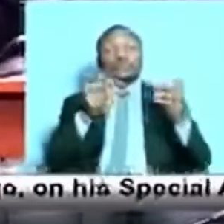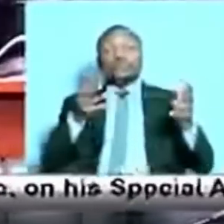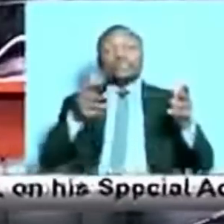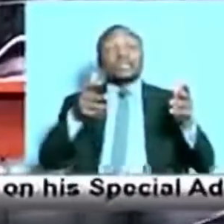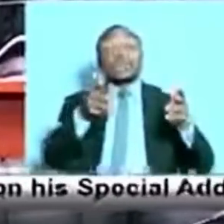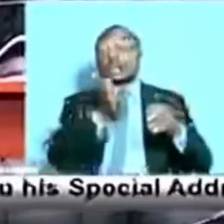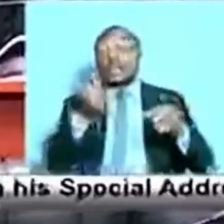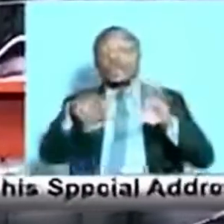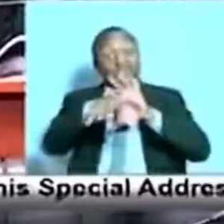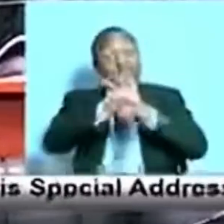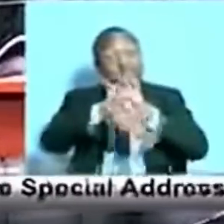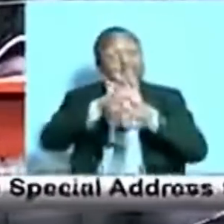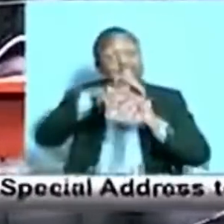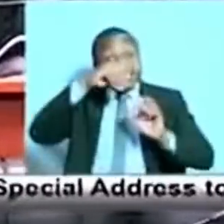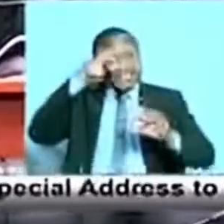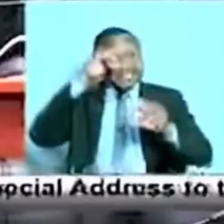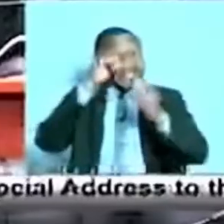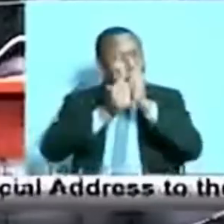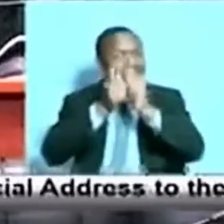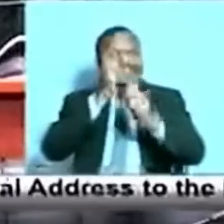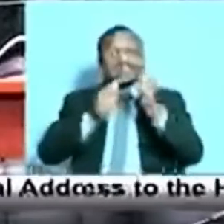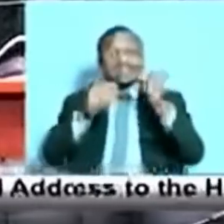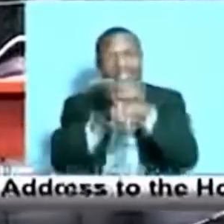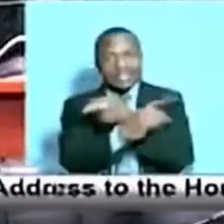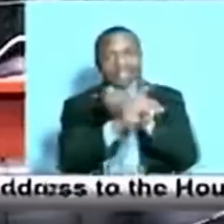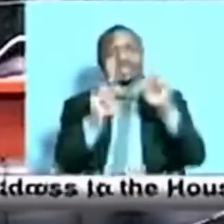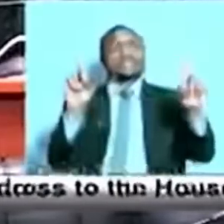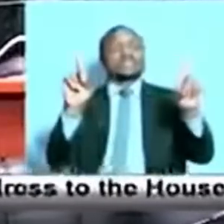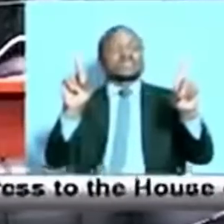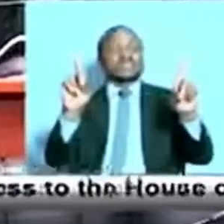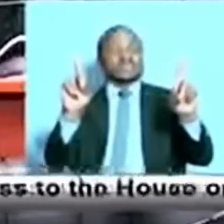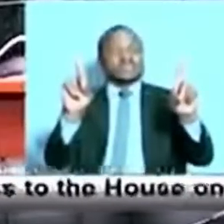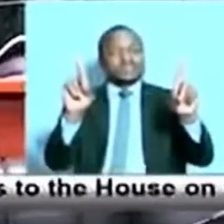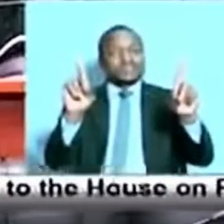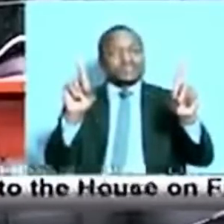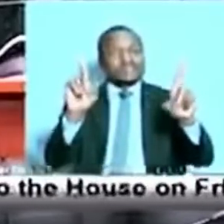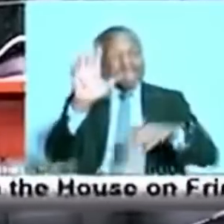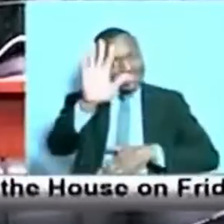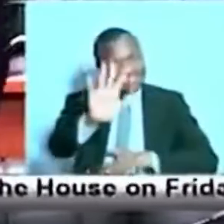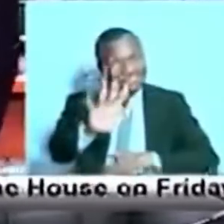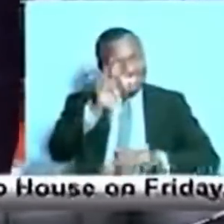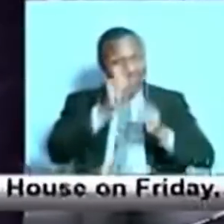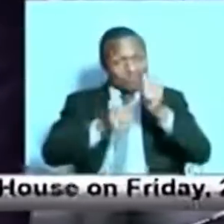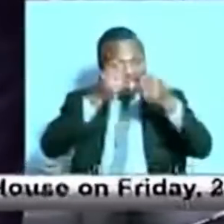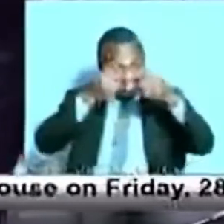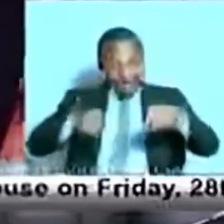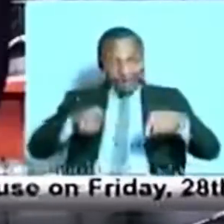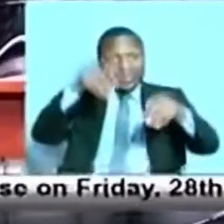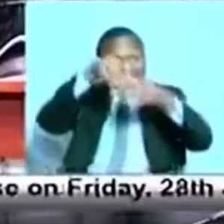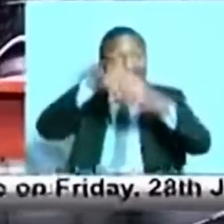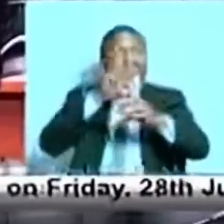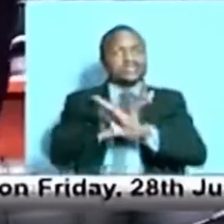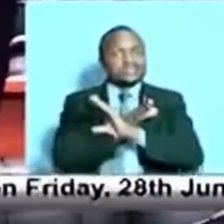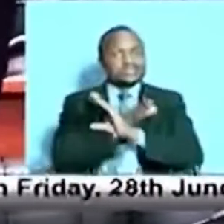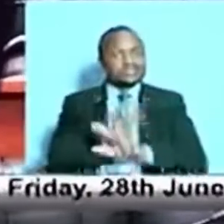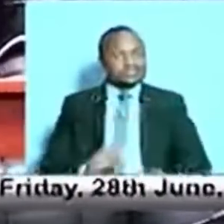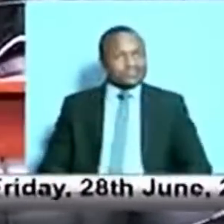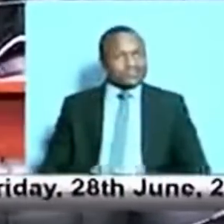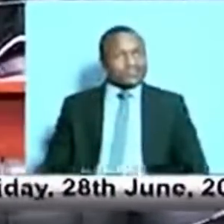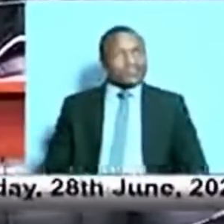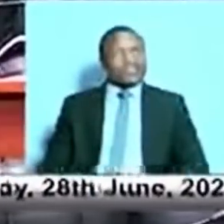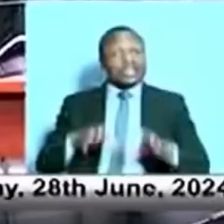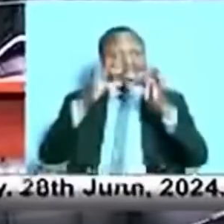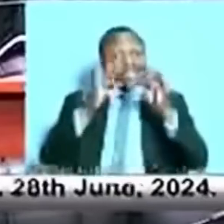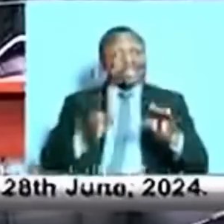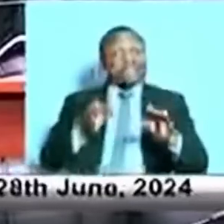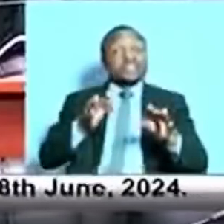interference because of the democratic tenets that are occurring in this country. If there was